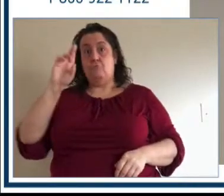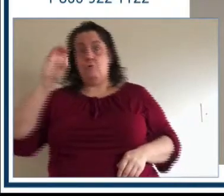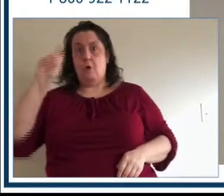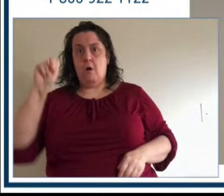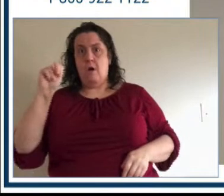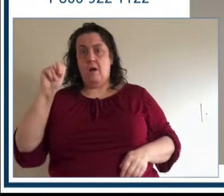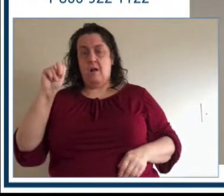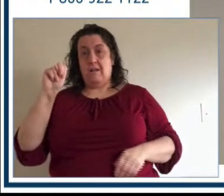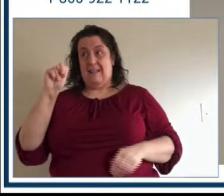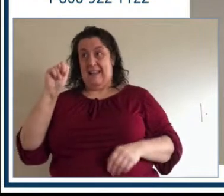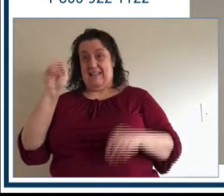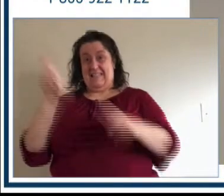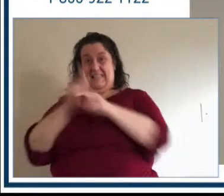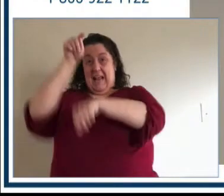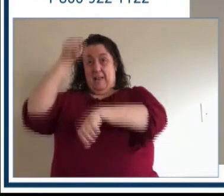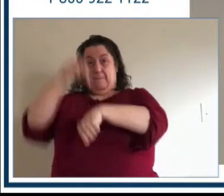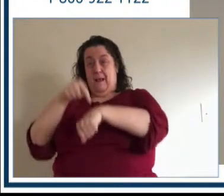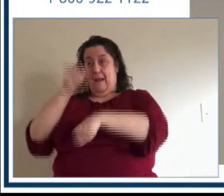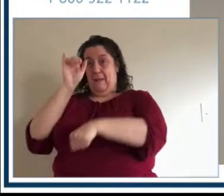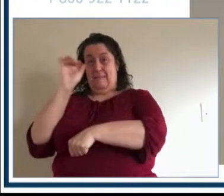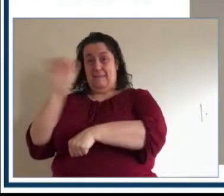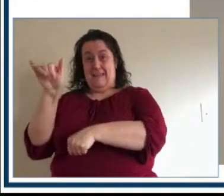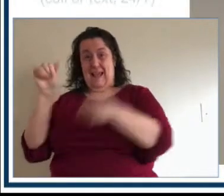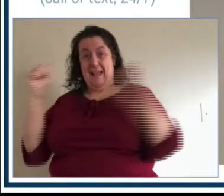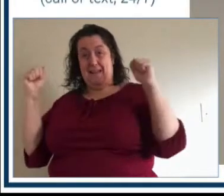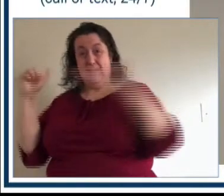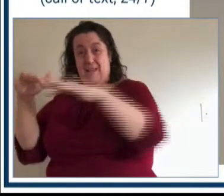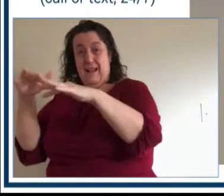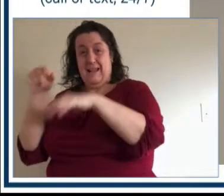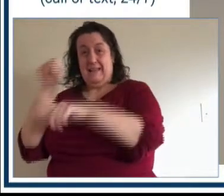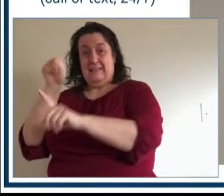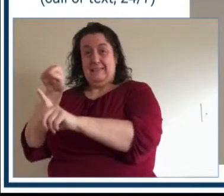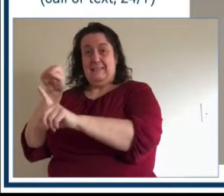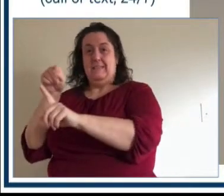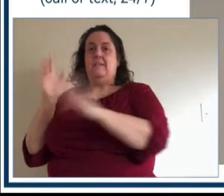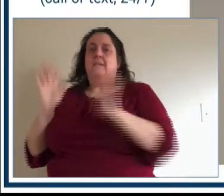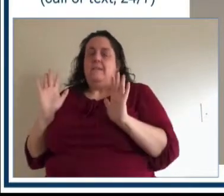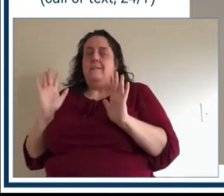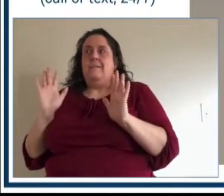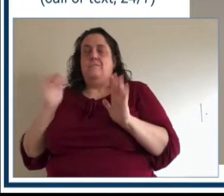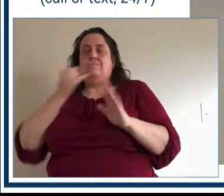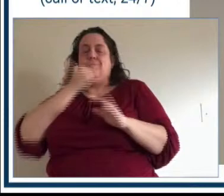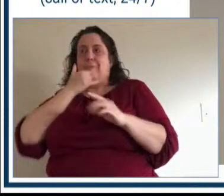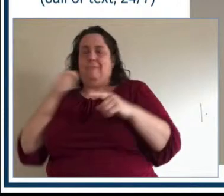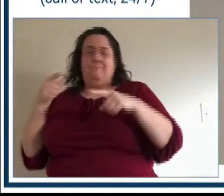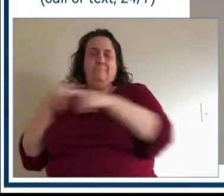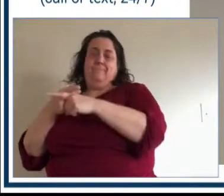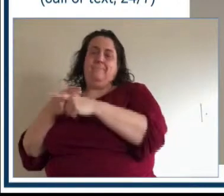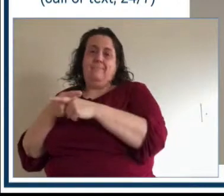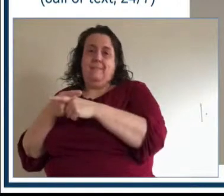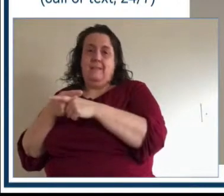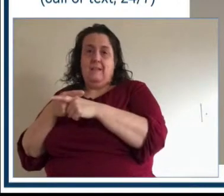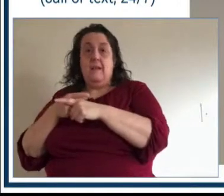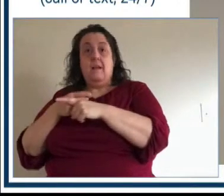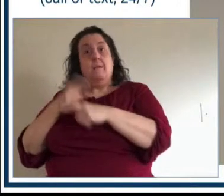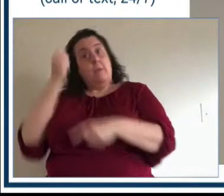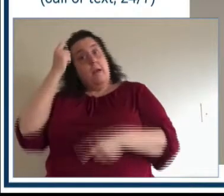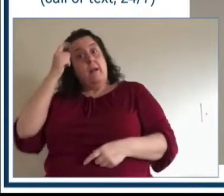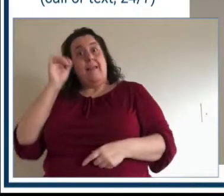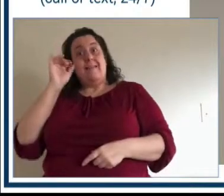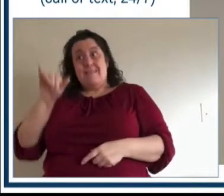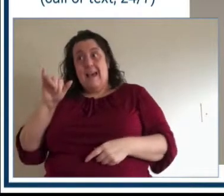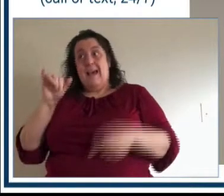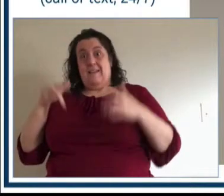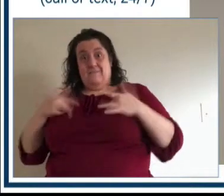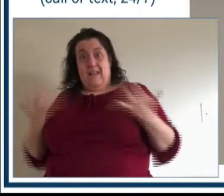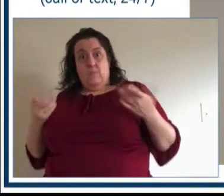event. It's unfortunate, that timing. But by and large, though, these type of events were allowed under our public health rules. So I